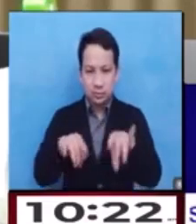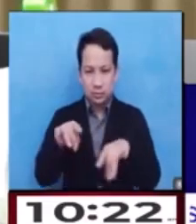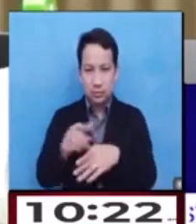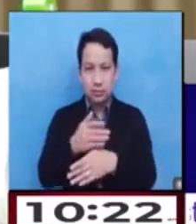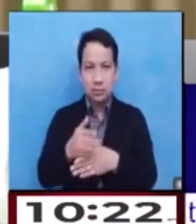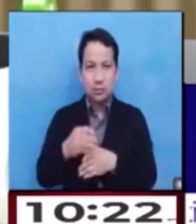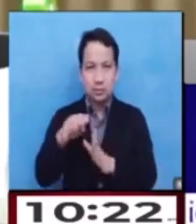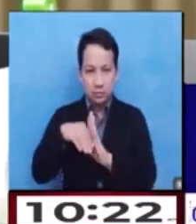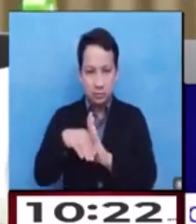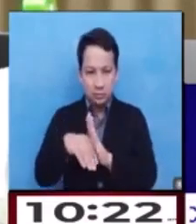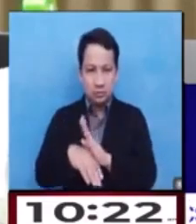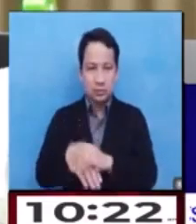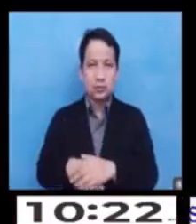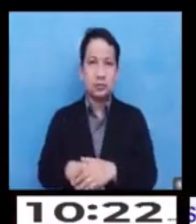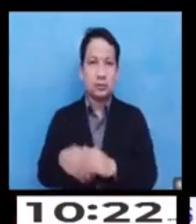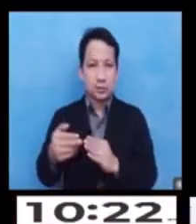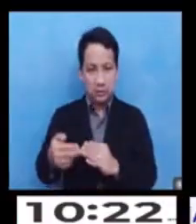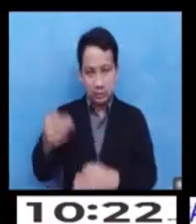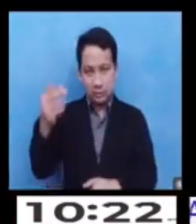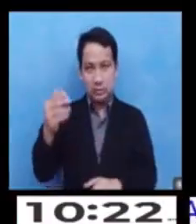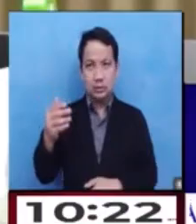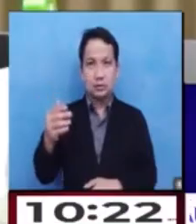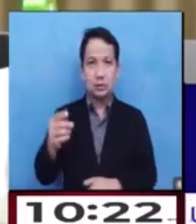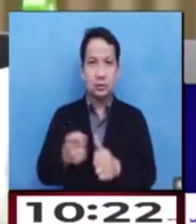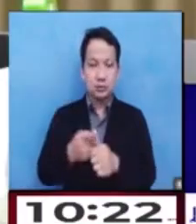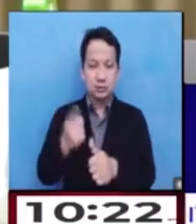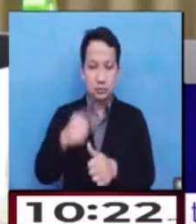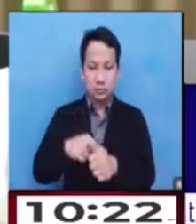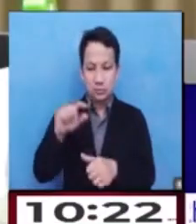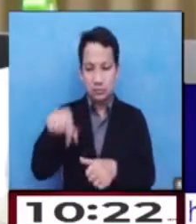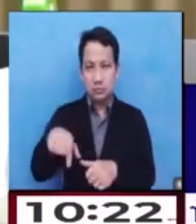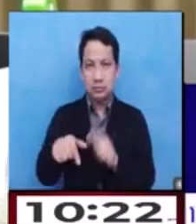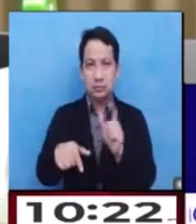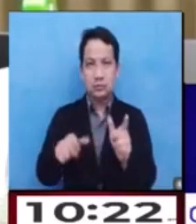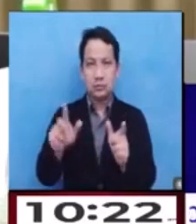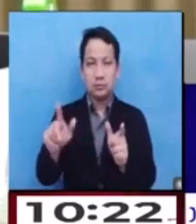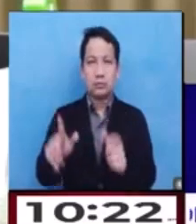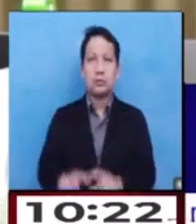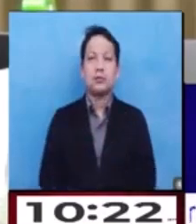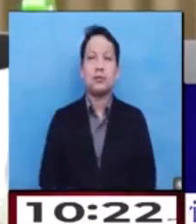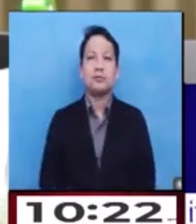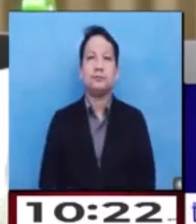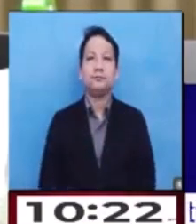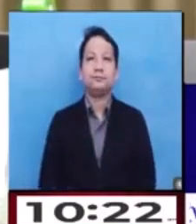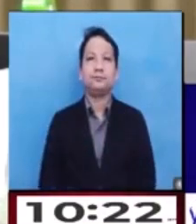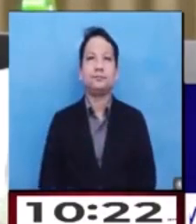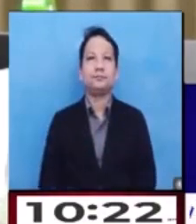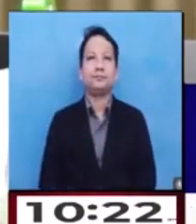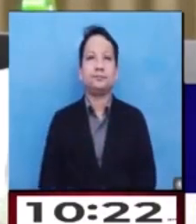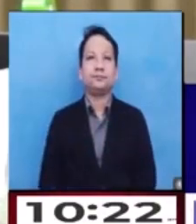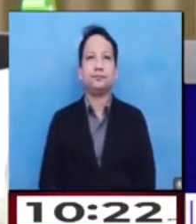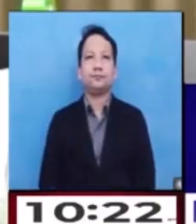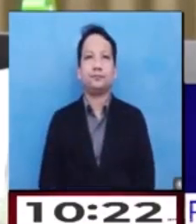slowdown in growth for the first quarter 2023. Thank you. Thank you po, USEC MAPA.